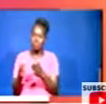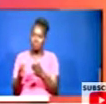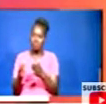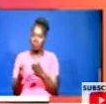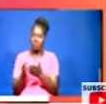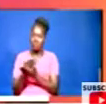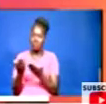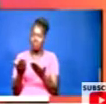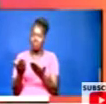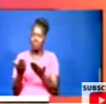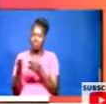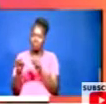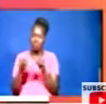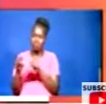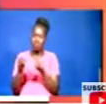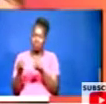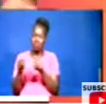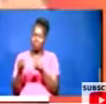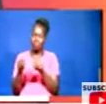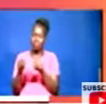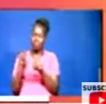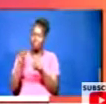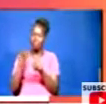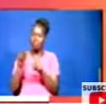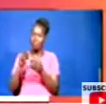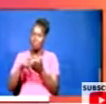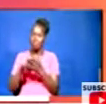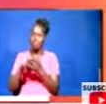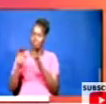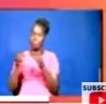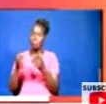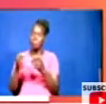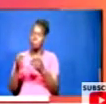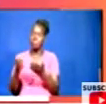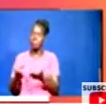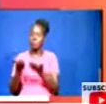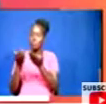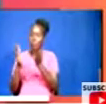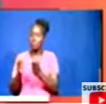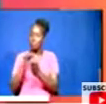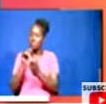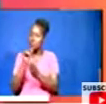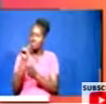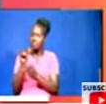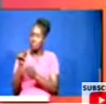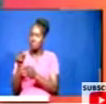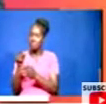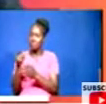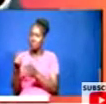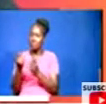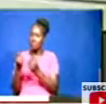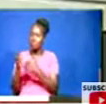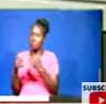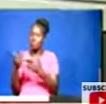something that needs to be managed, which therefore means that we need aggregators. Not each and every small producer will be